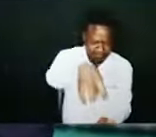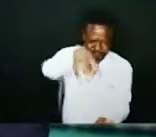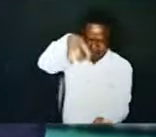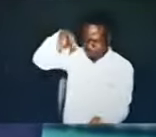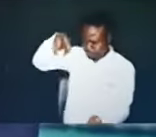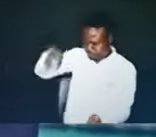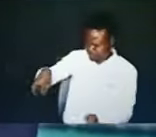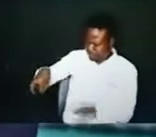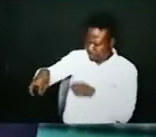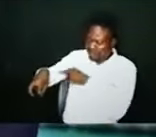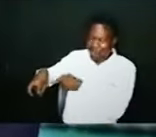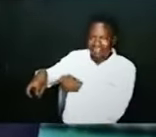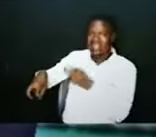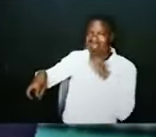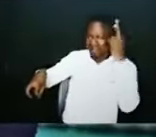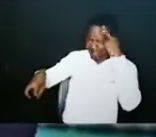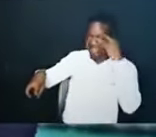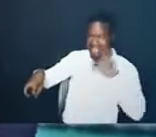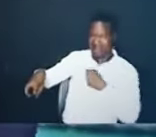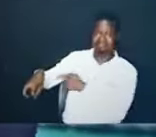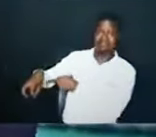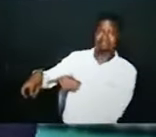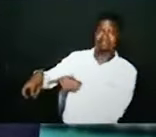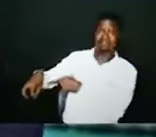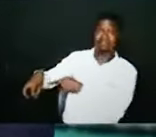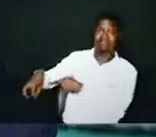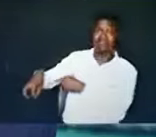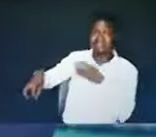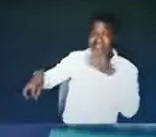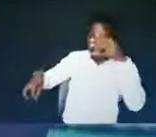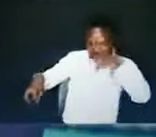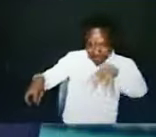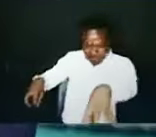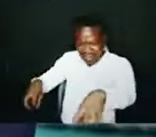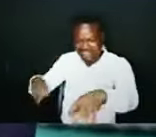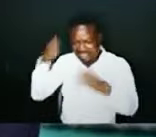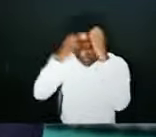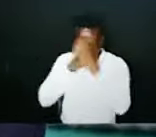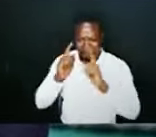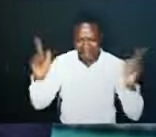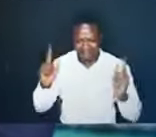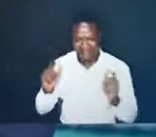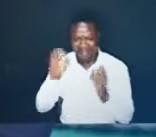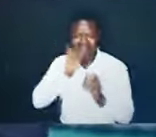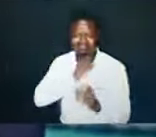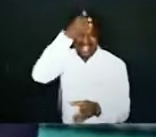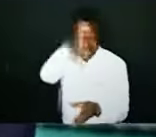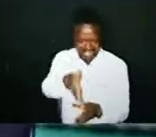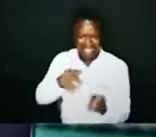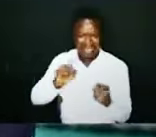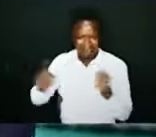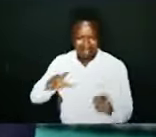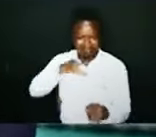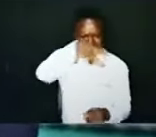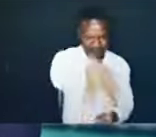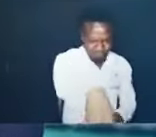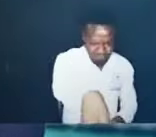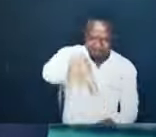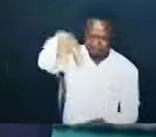they were called for a purpose. They were called out of Egypt. They were